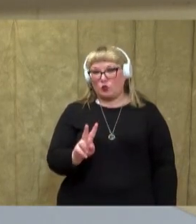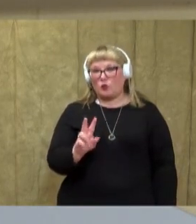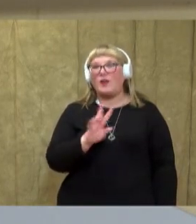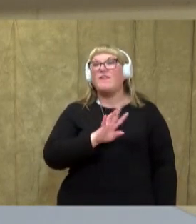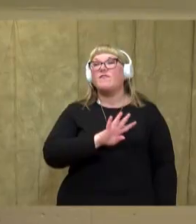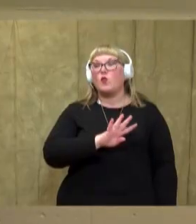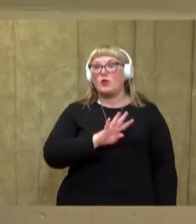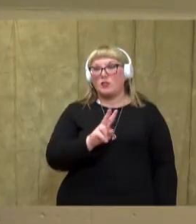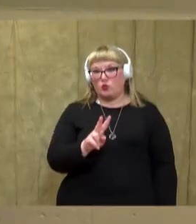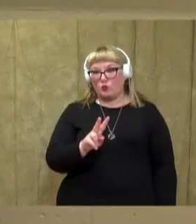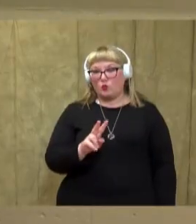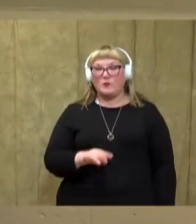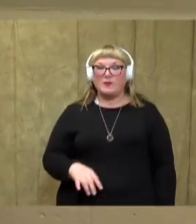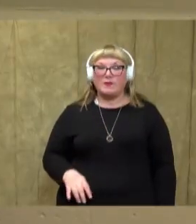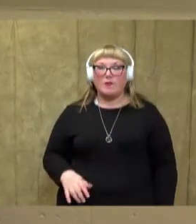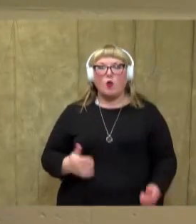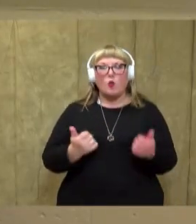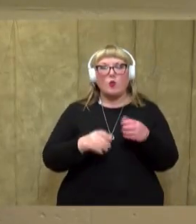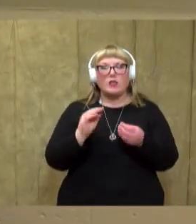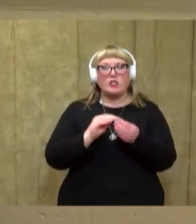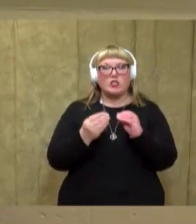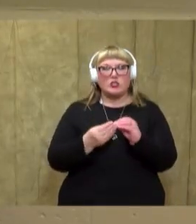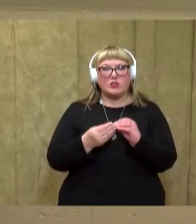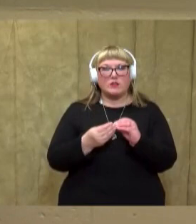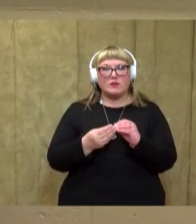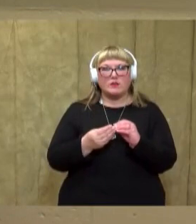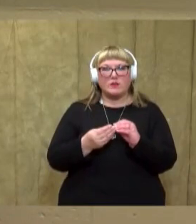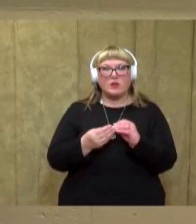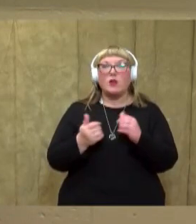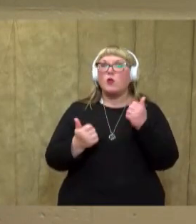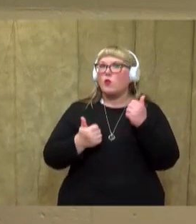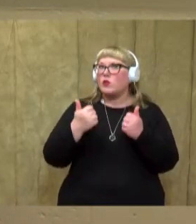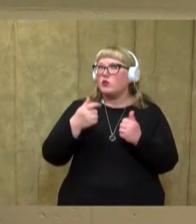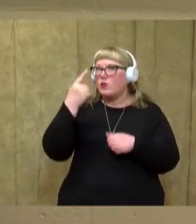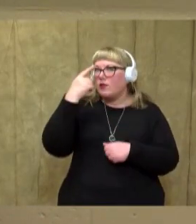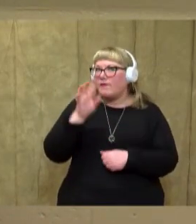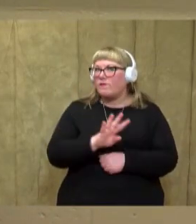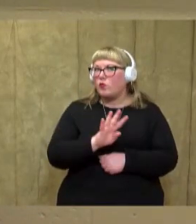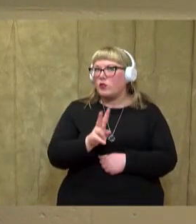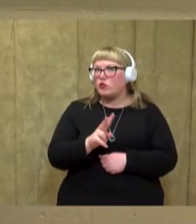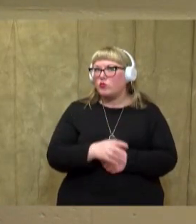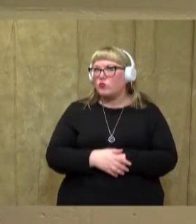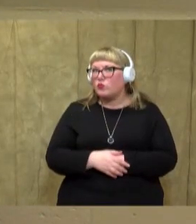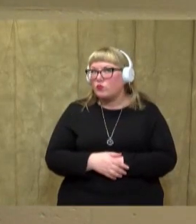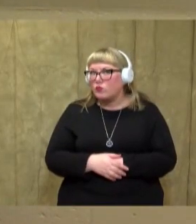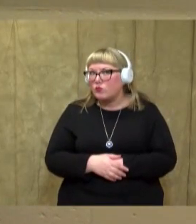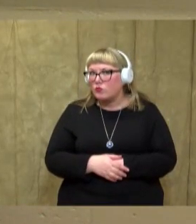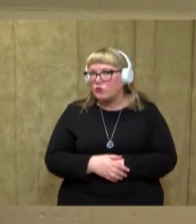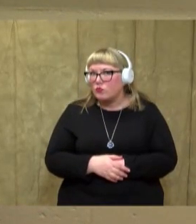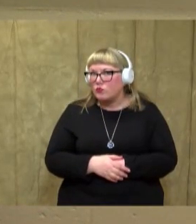42. Which number do you think is 42?